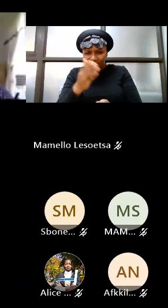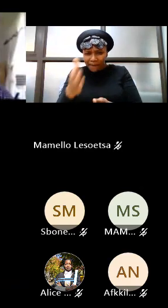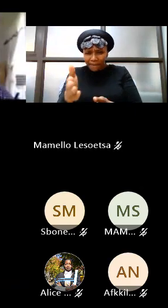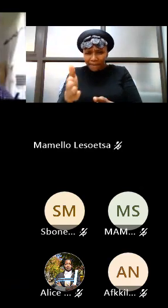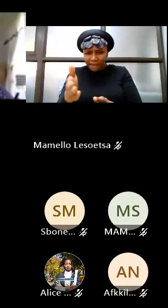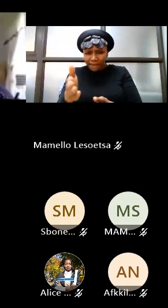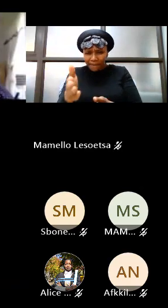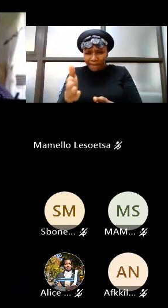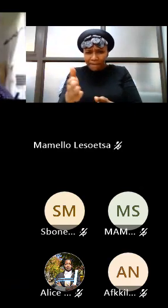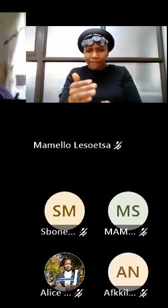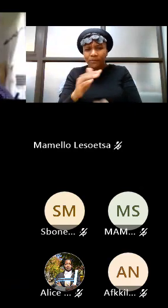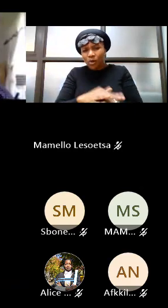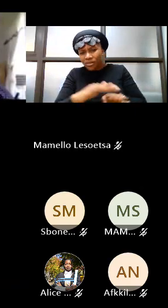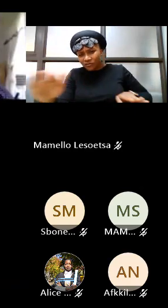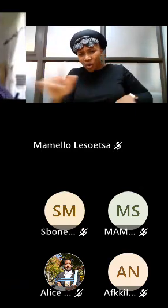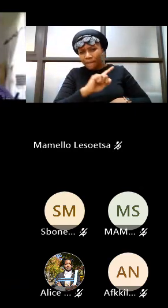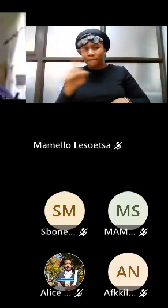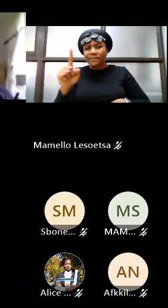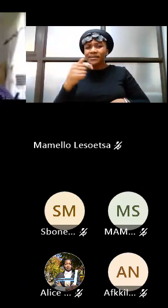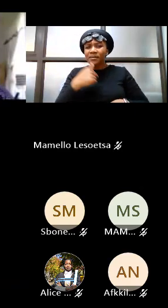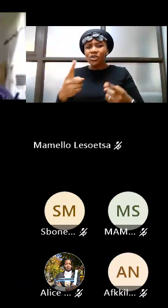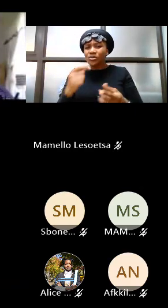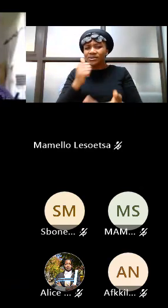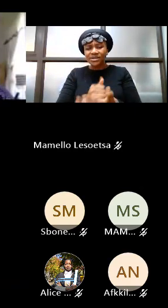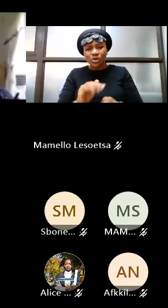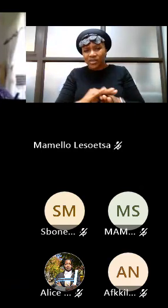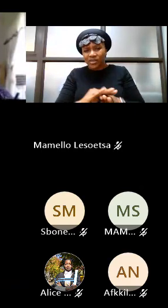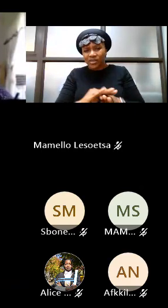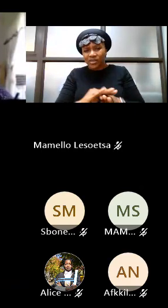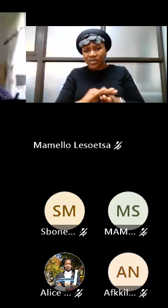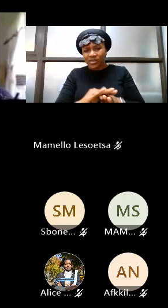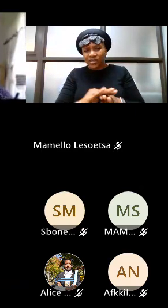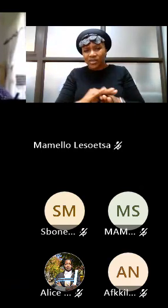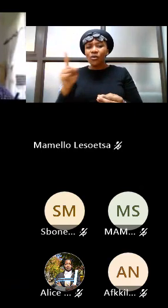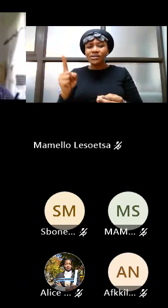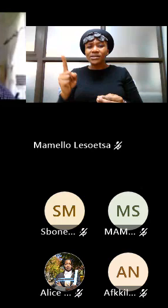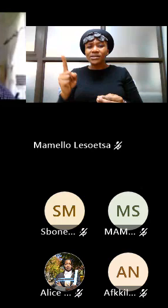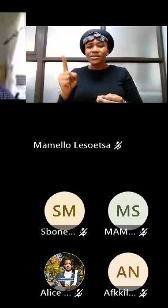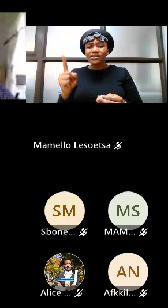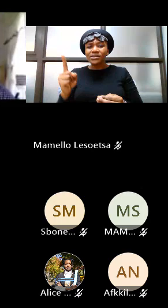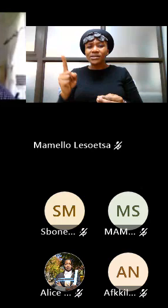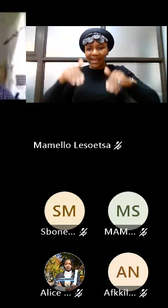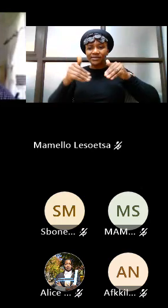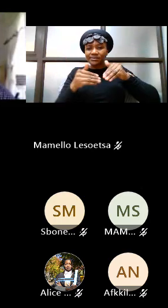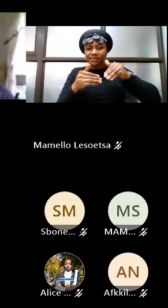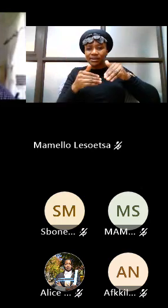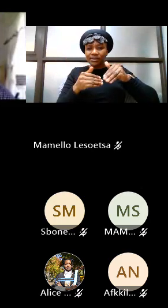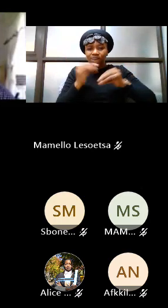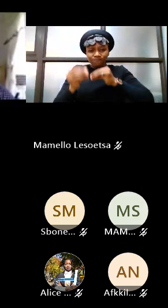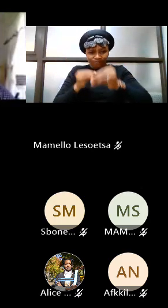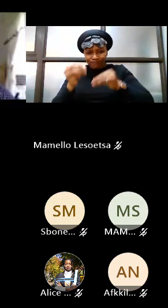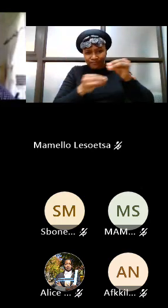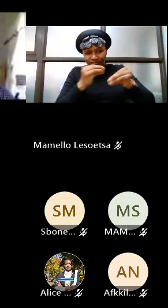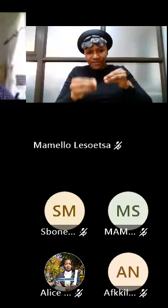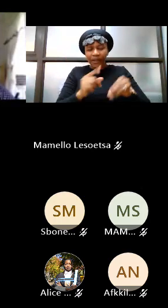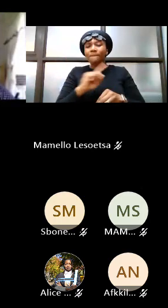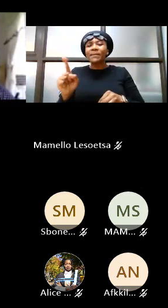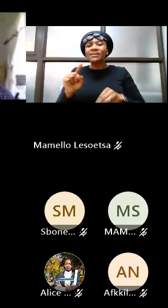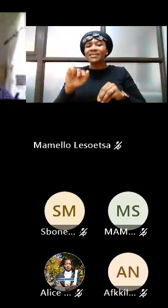I can't really sit on the floor. So I just had a desk made and I just used that. But it's stuff like that that